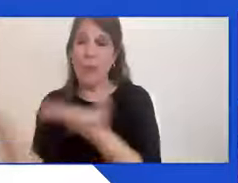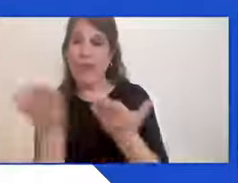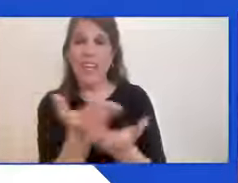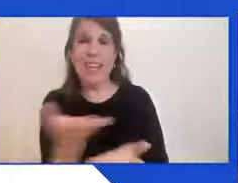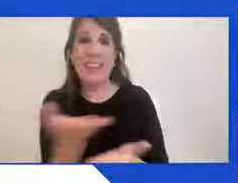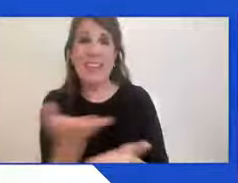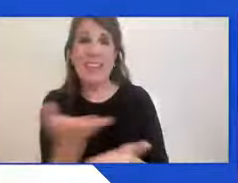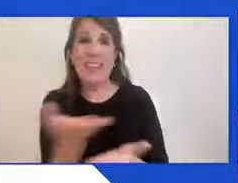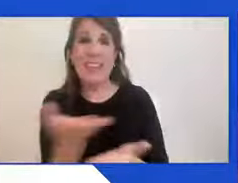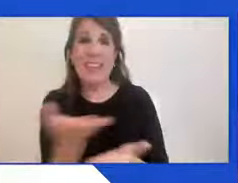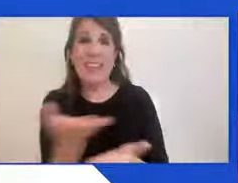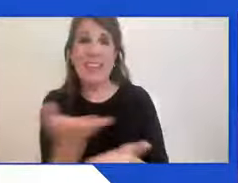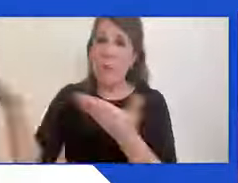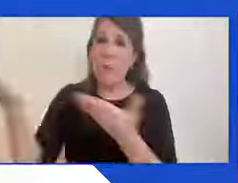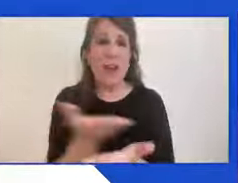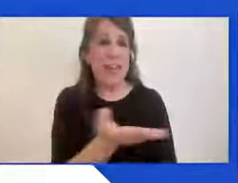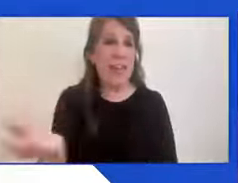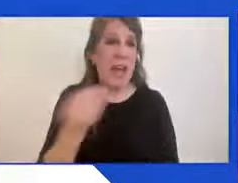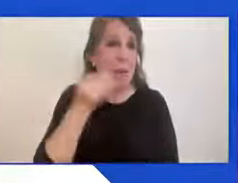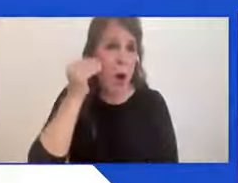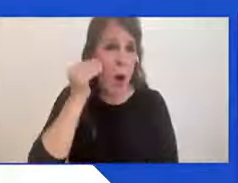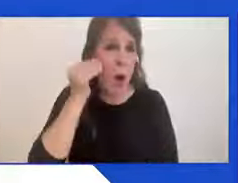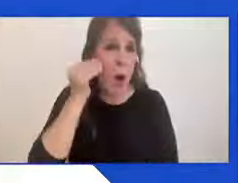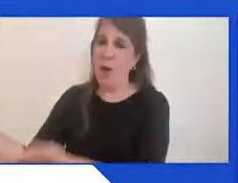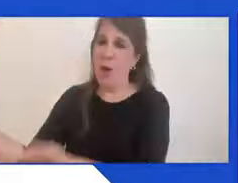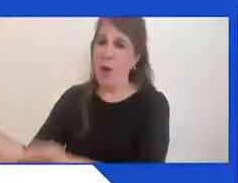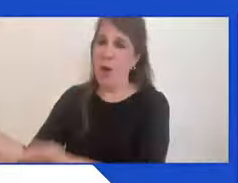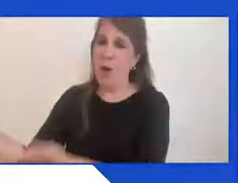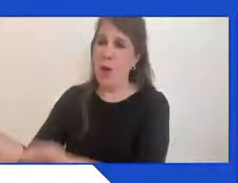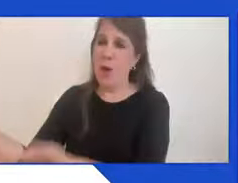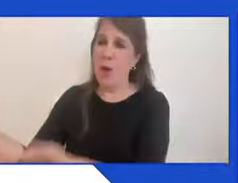Bring them home. Bring them home.